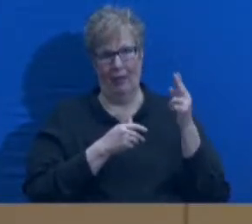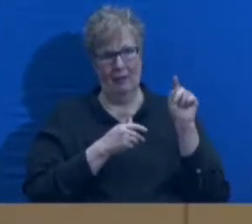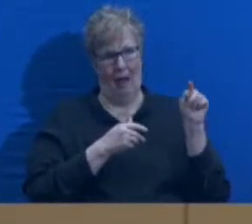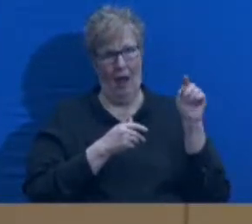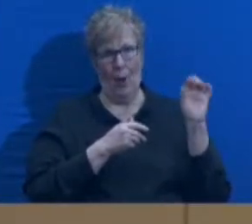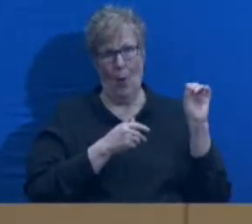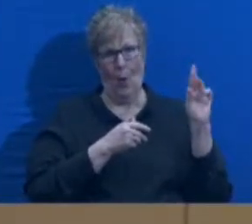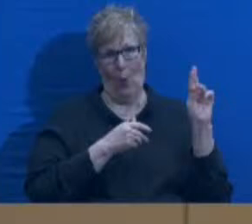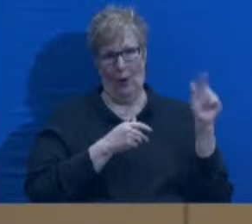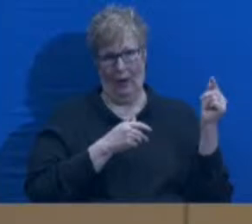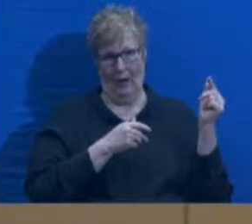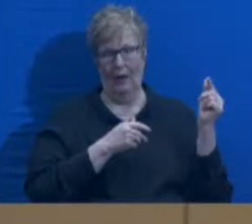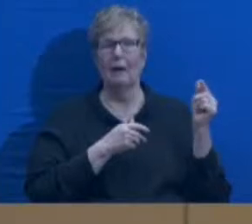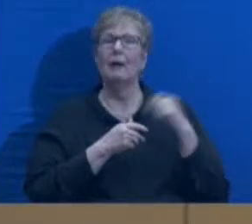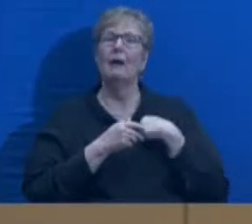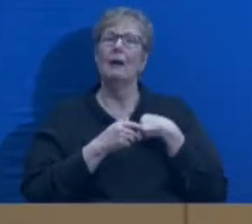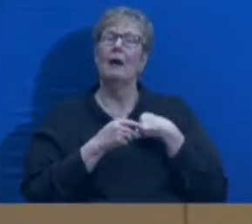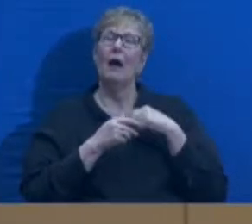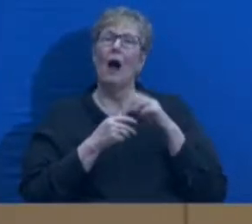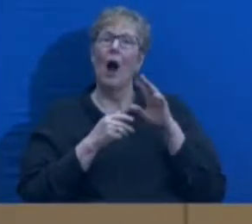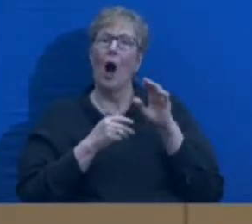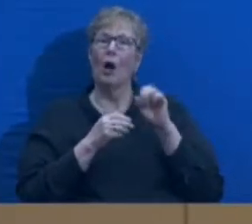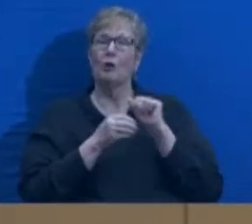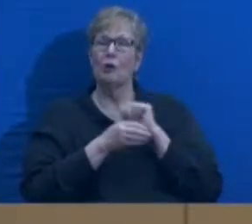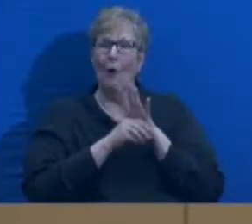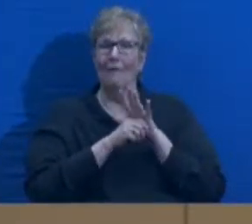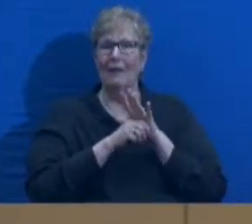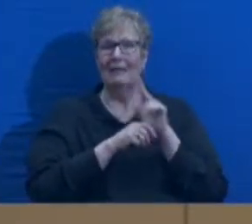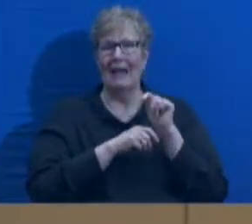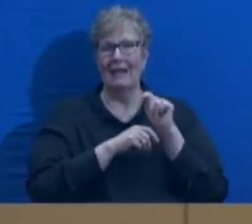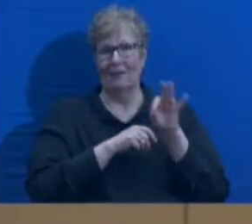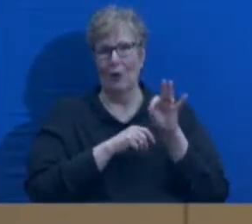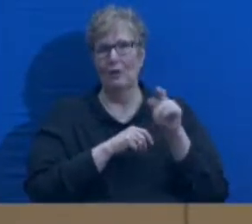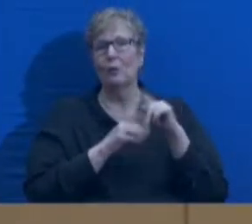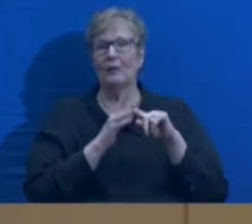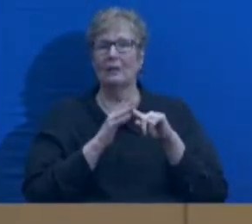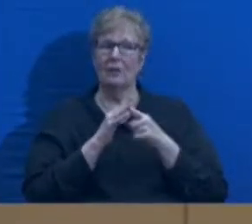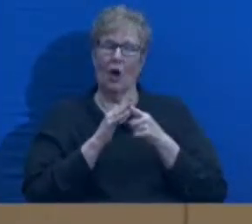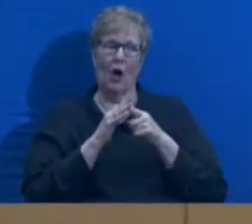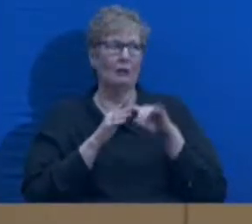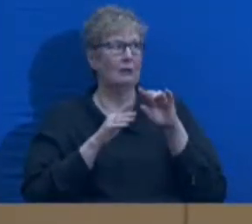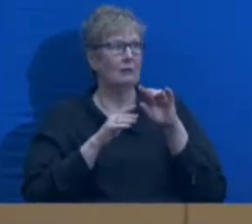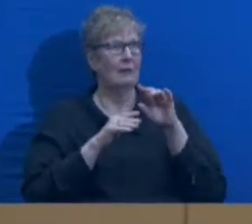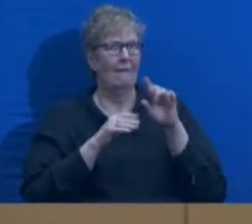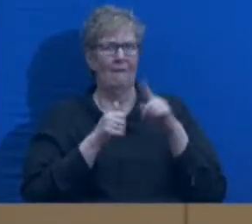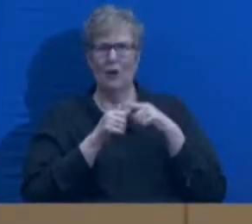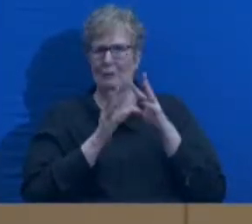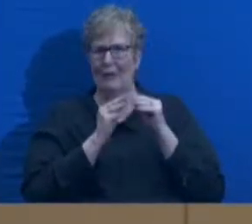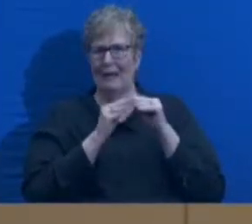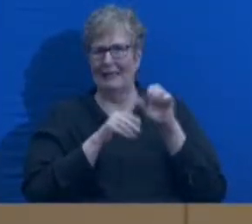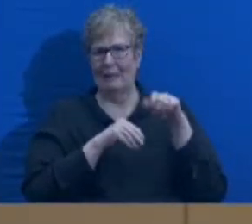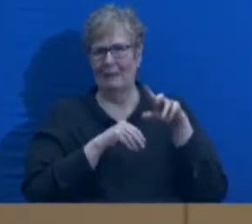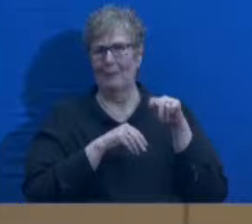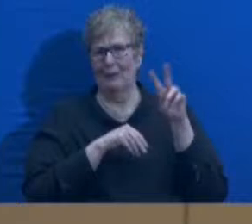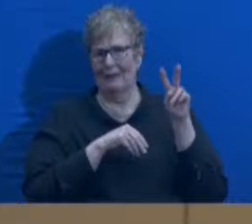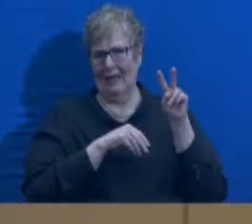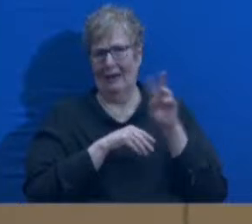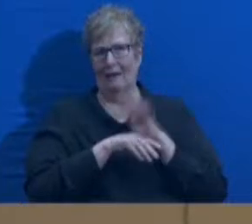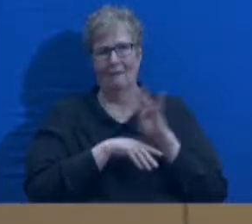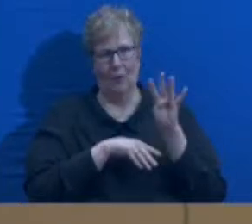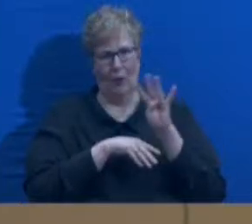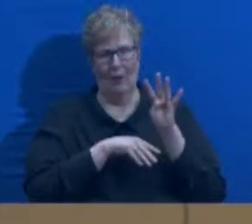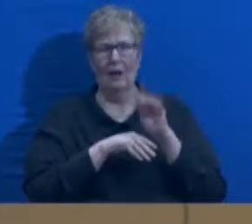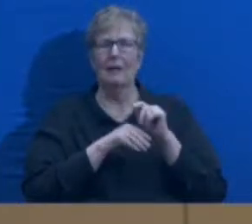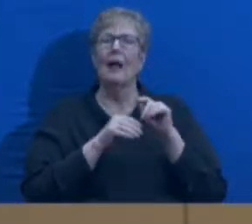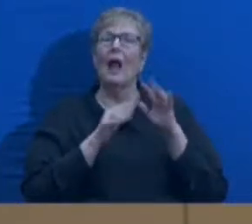Board of County Commissioners COVID-19 Task Force is now in place and will hold its first meeting on September 2nd at 4 p.m. Like